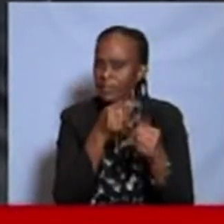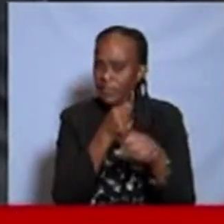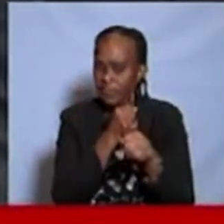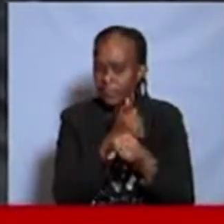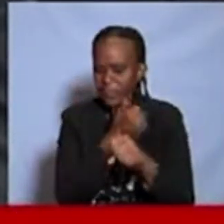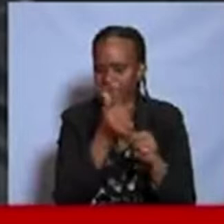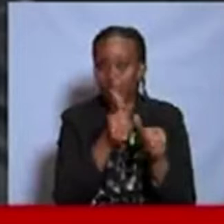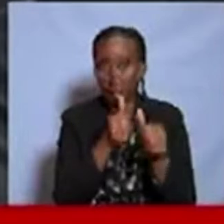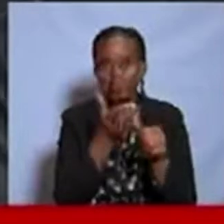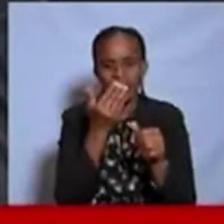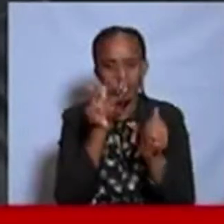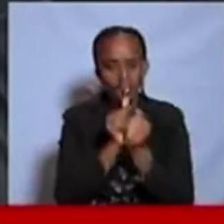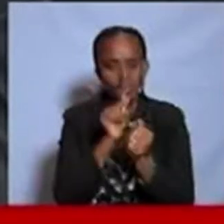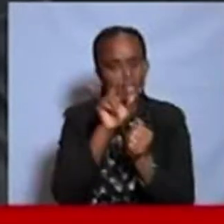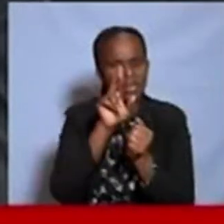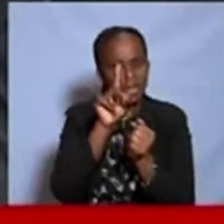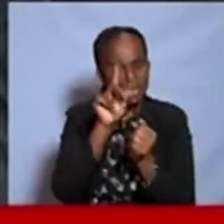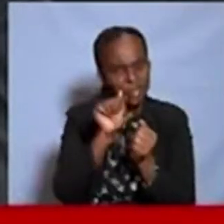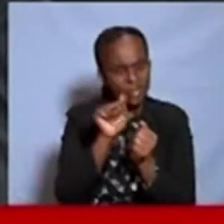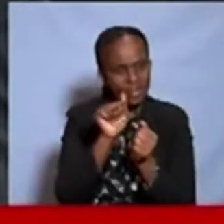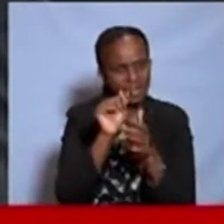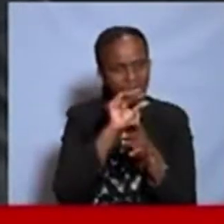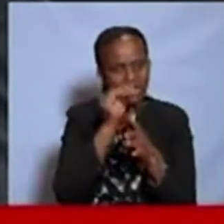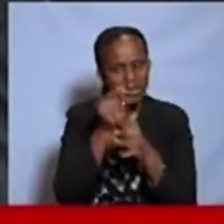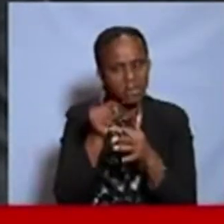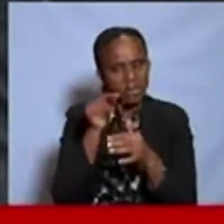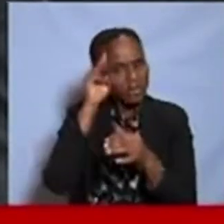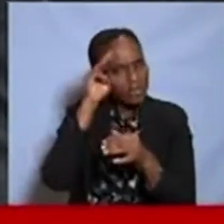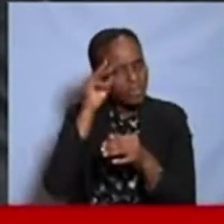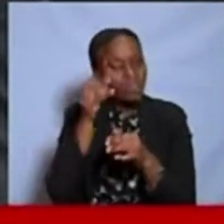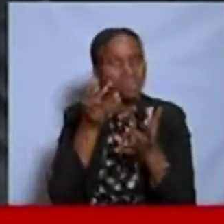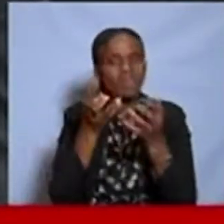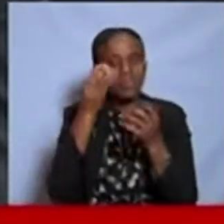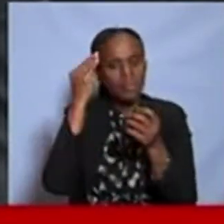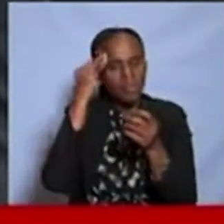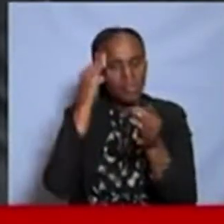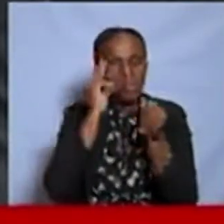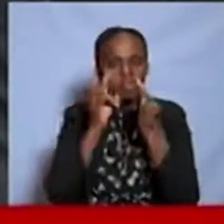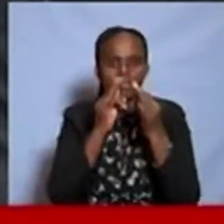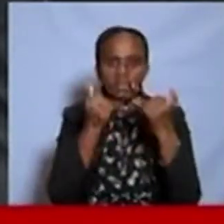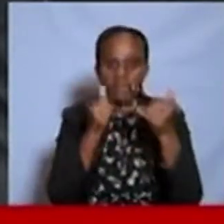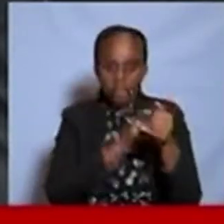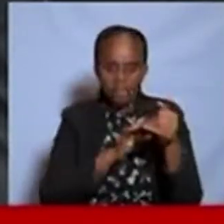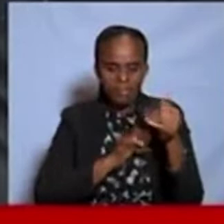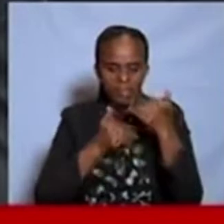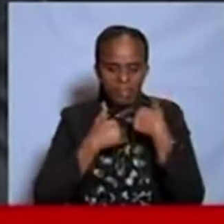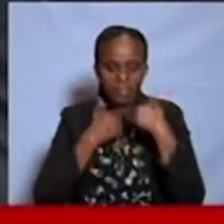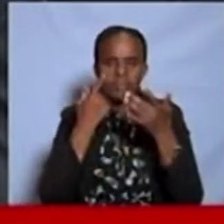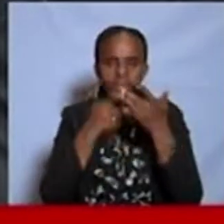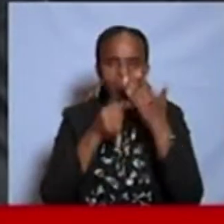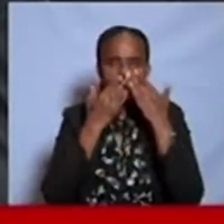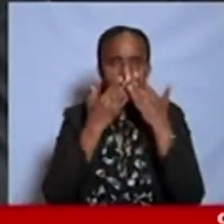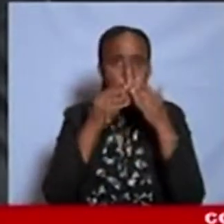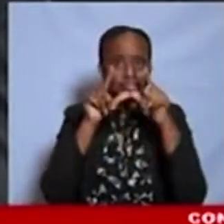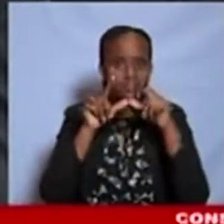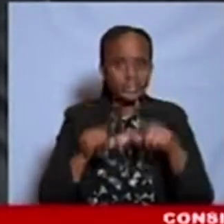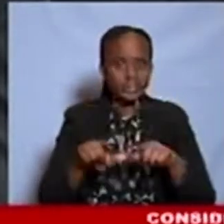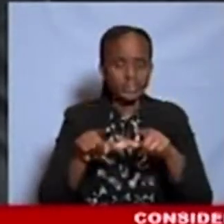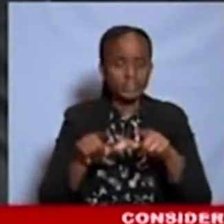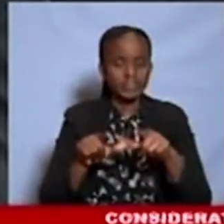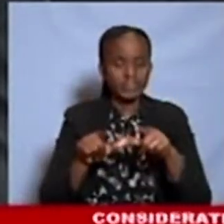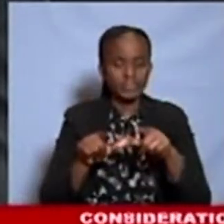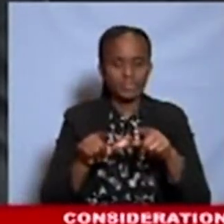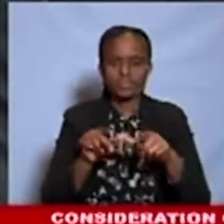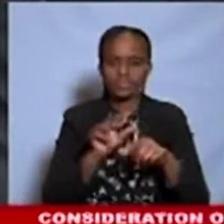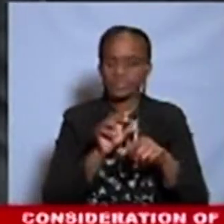with the RDA or the ministry to find out if the contract has been awarded. The